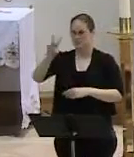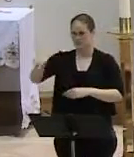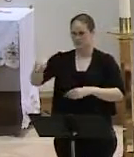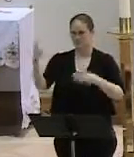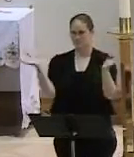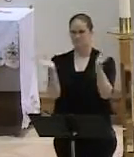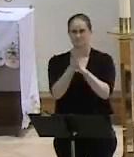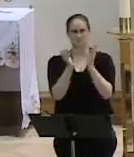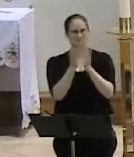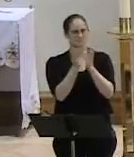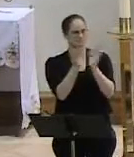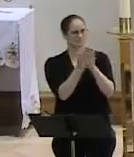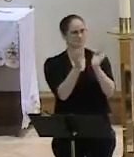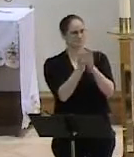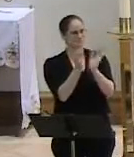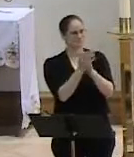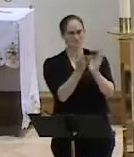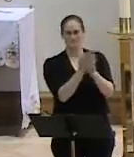2022.